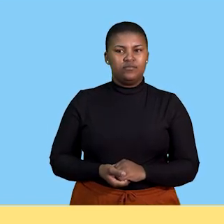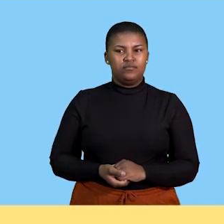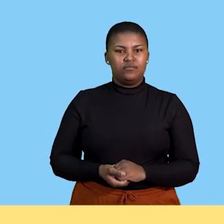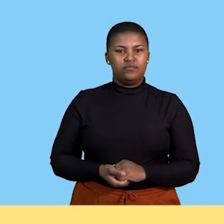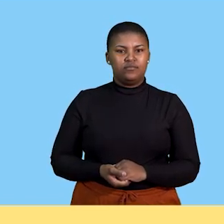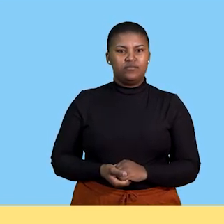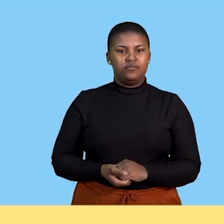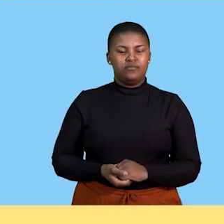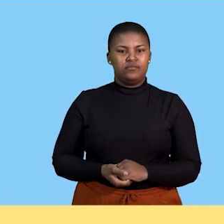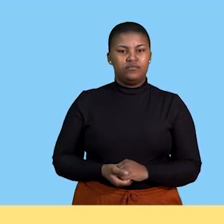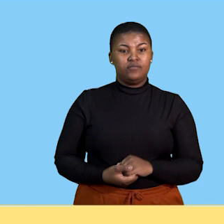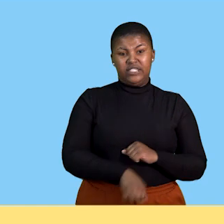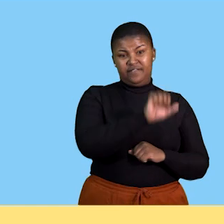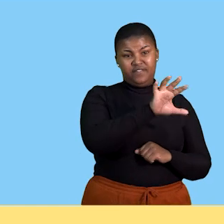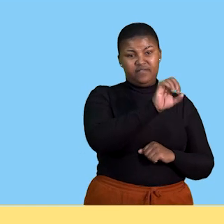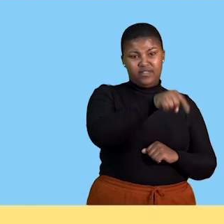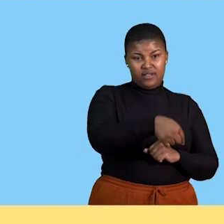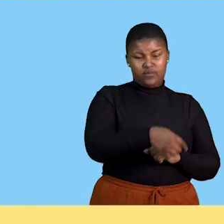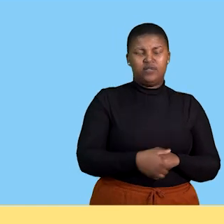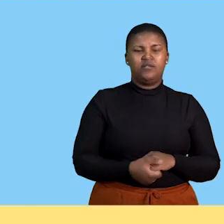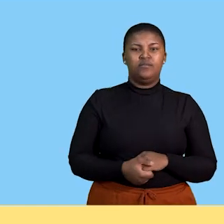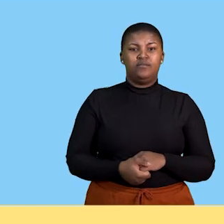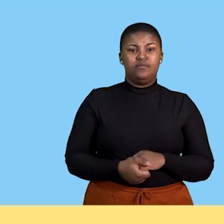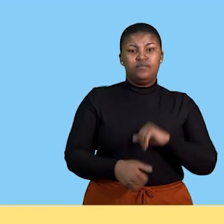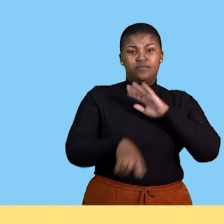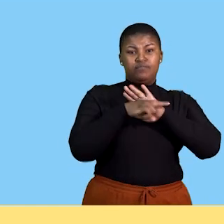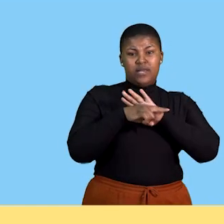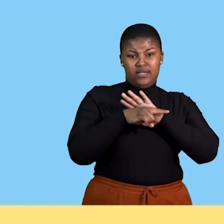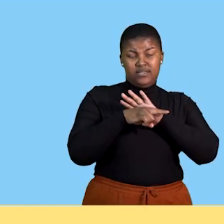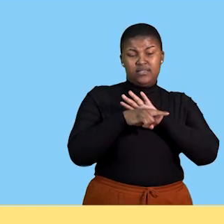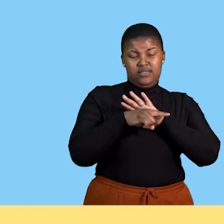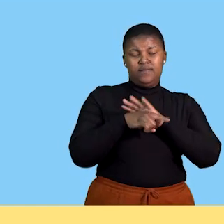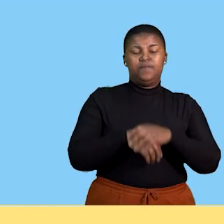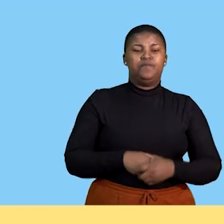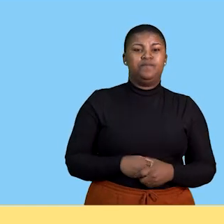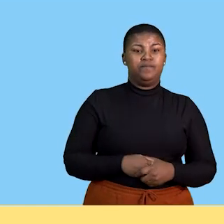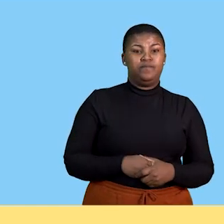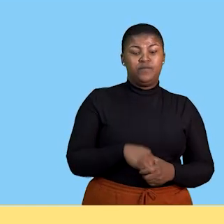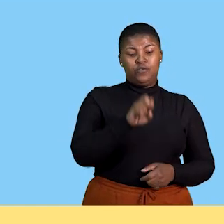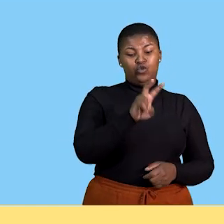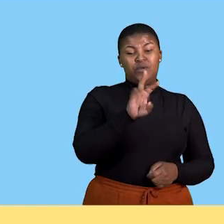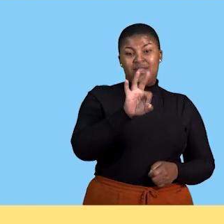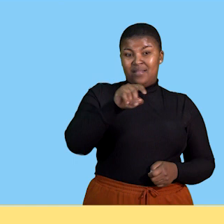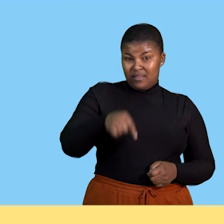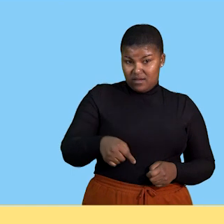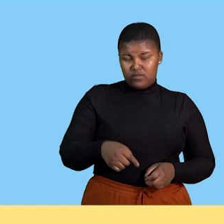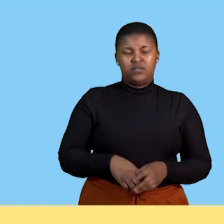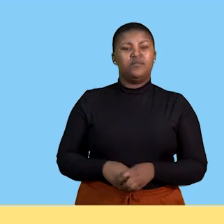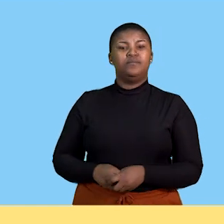for you. You are saying 50,000. Then you subtract the